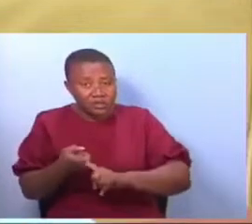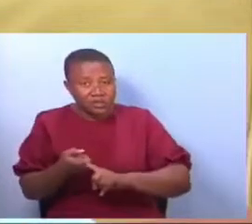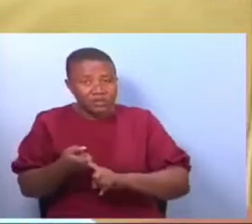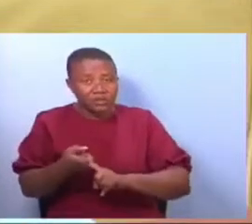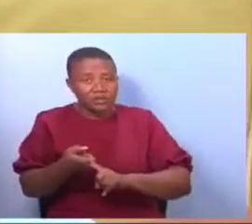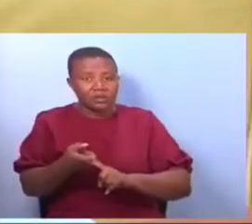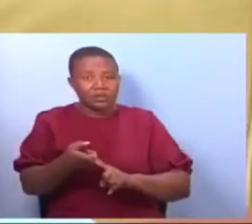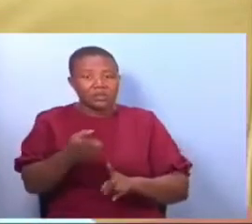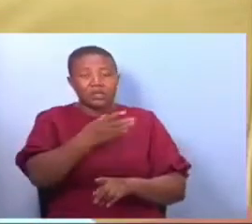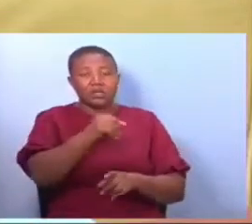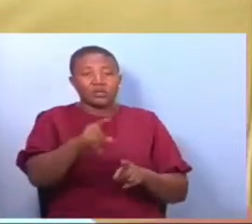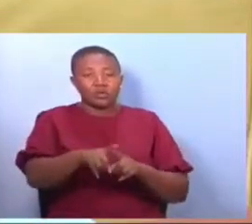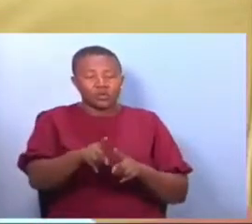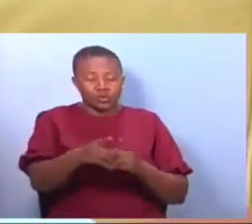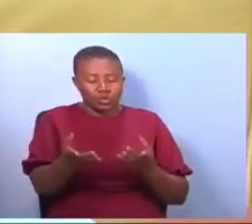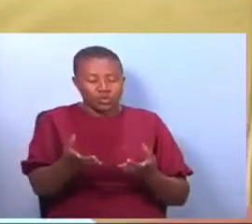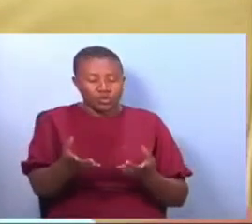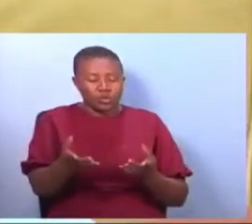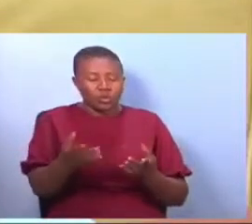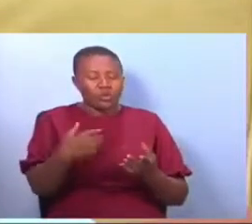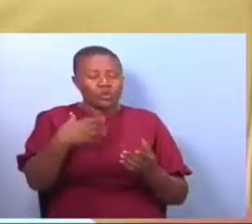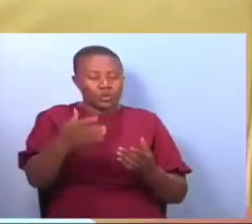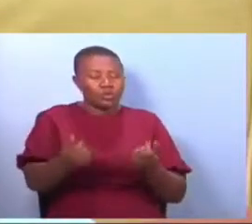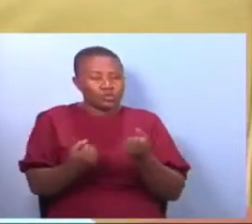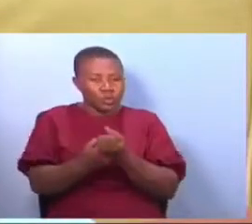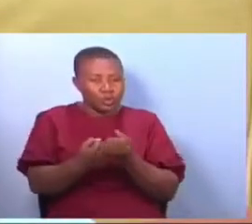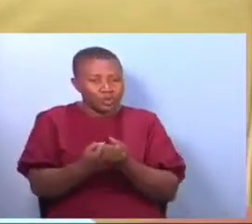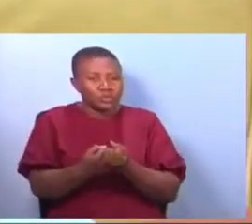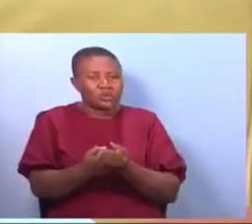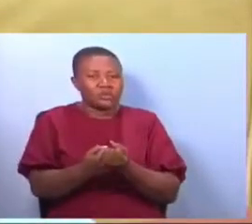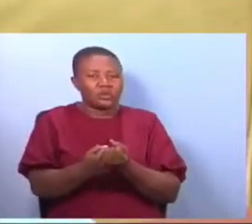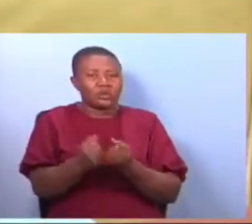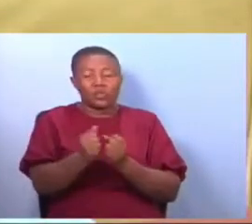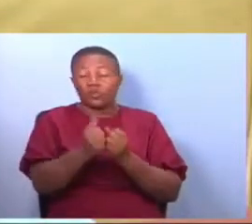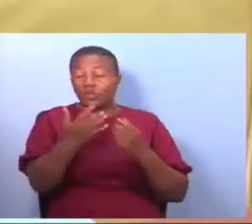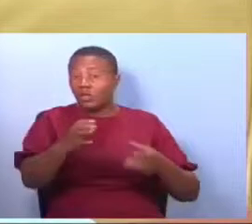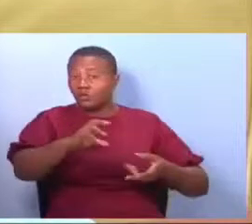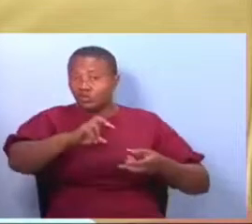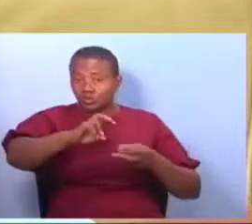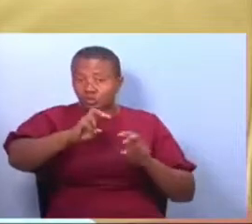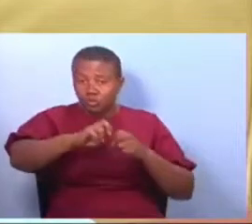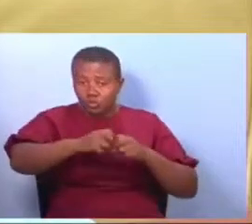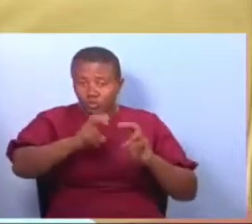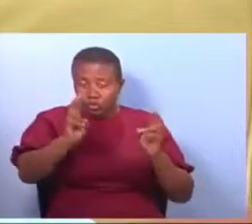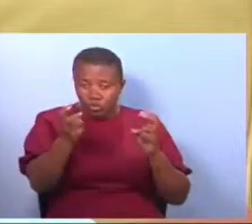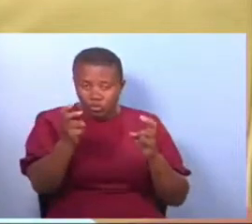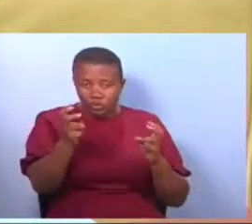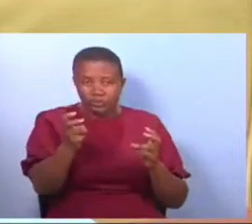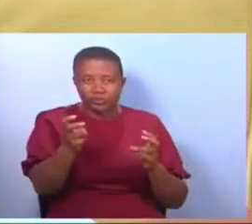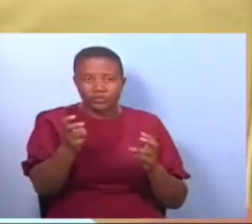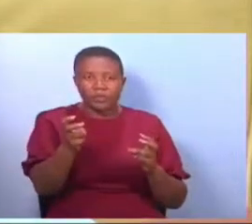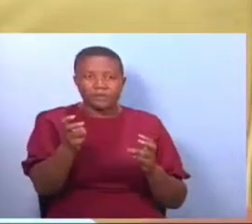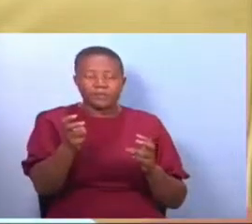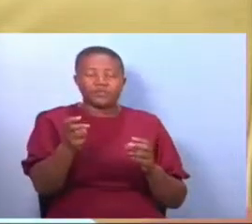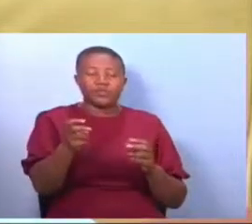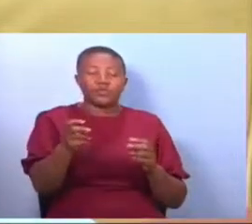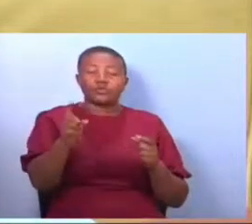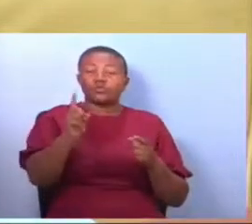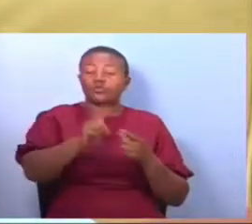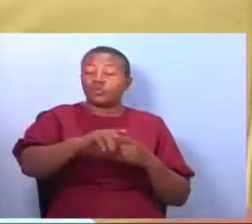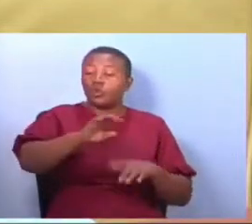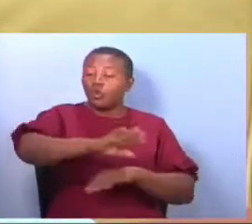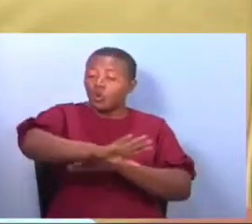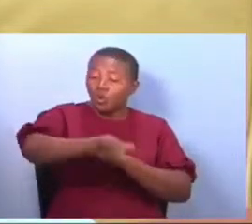keep your feet to the fire without prejudice. And we will do so in utmost respect to all of you in this